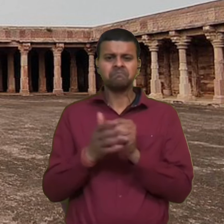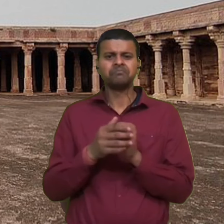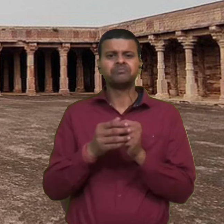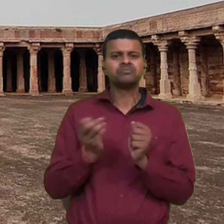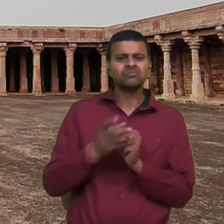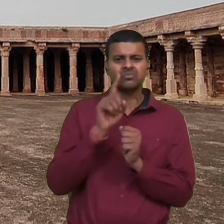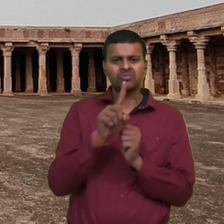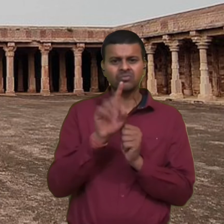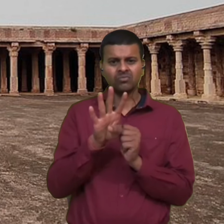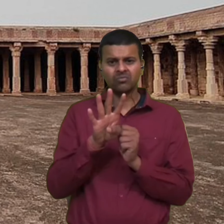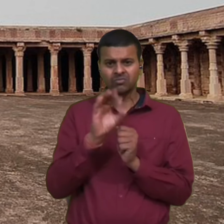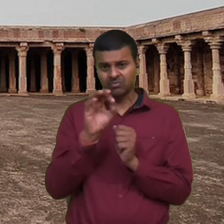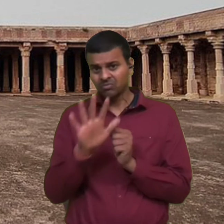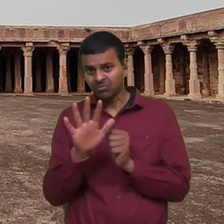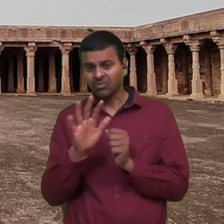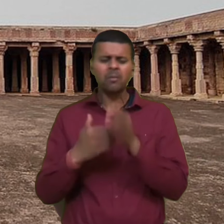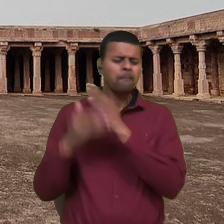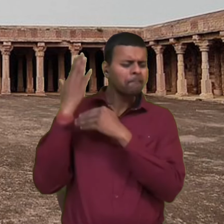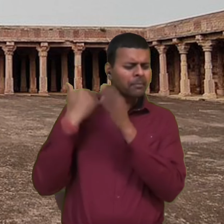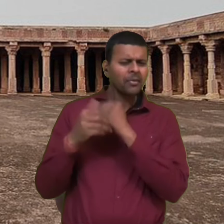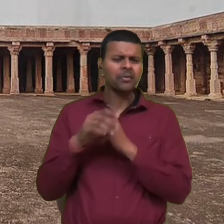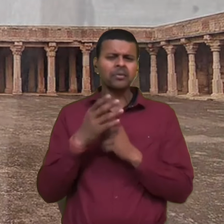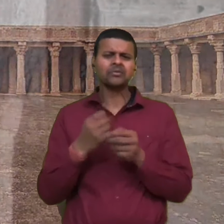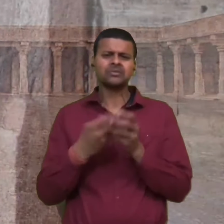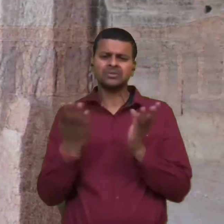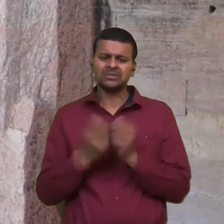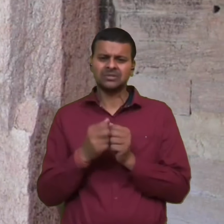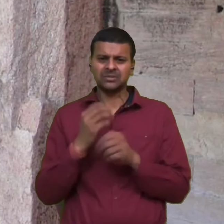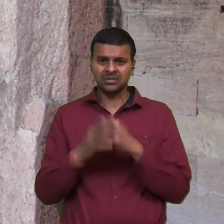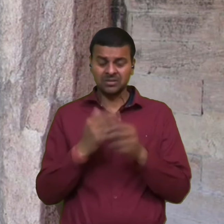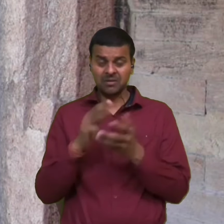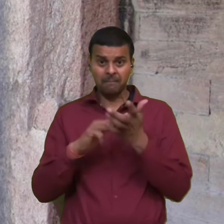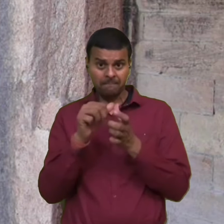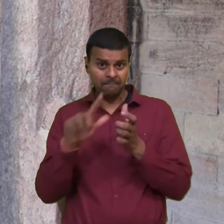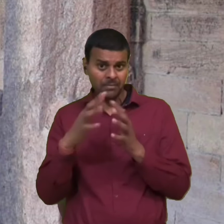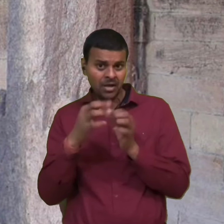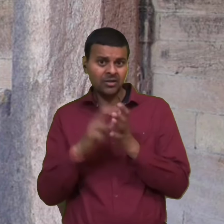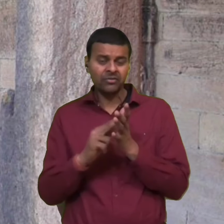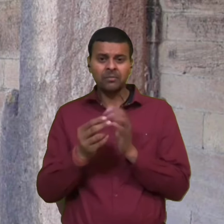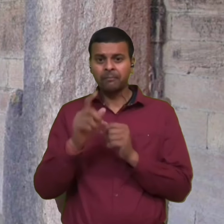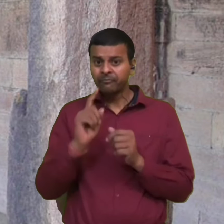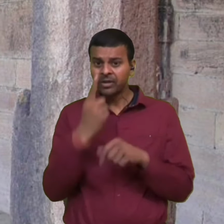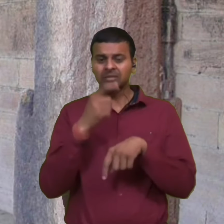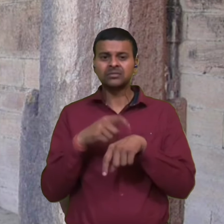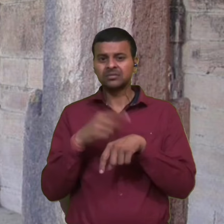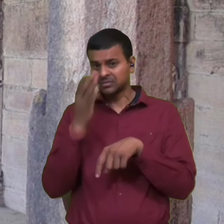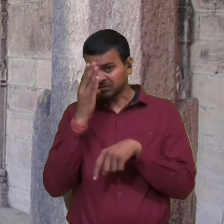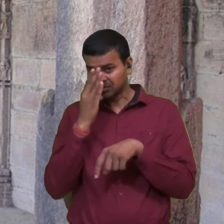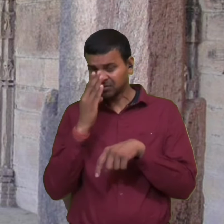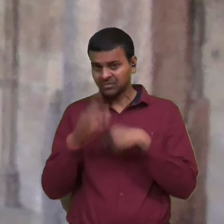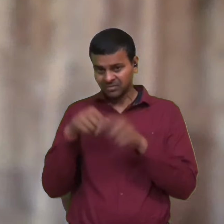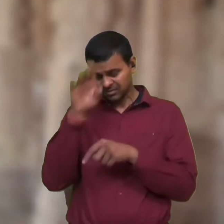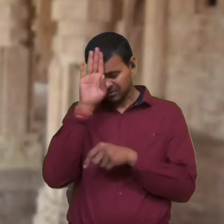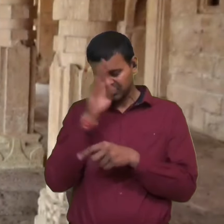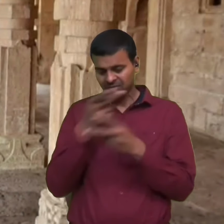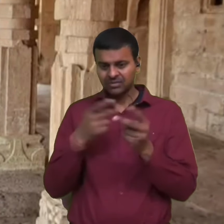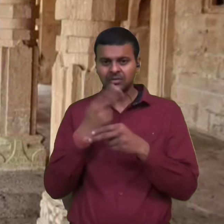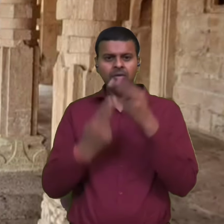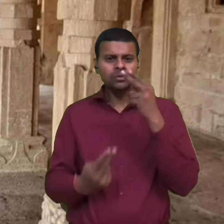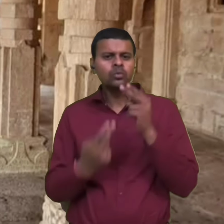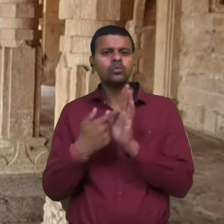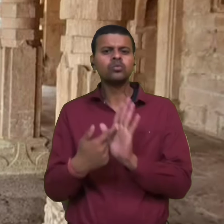in Mandu, as confirmed by an inscription dated 1405 AD, mentioning the reign of Malwa's